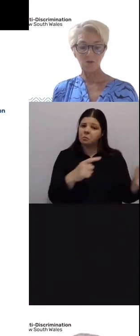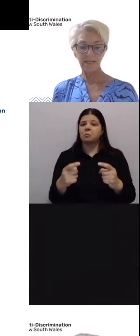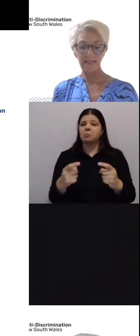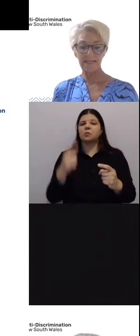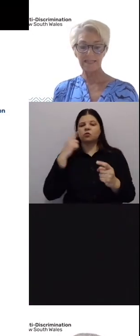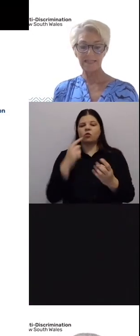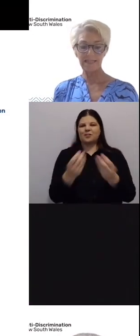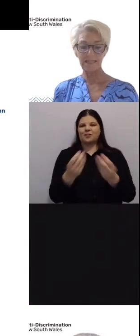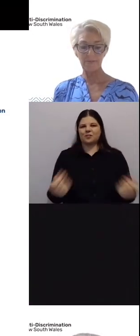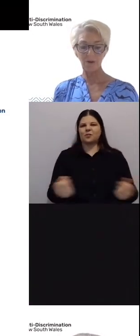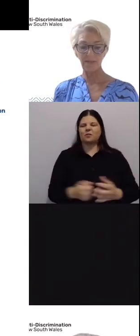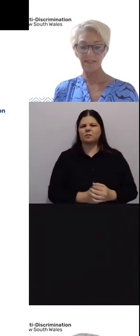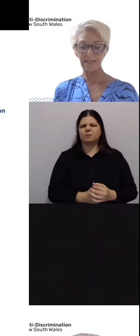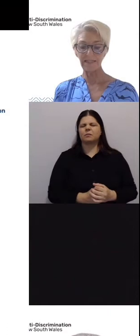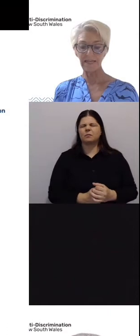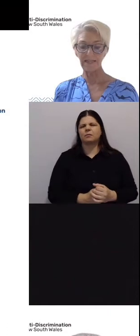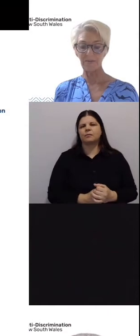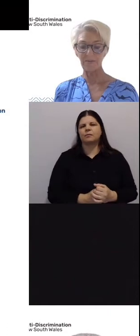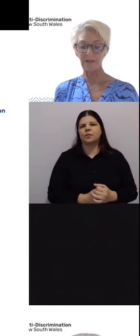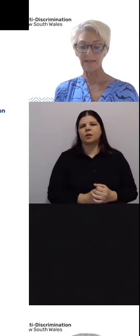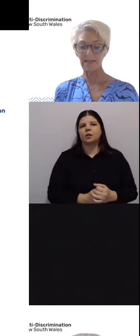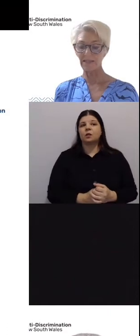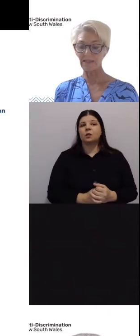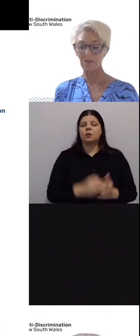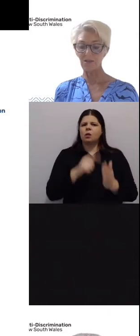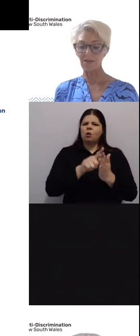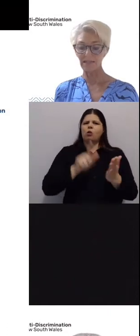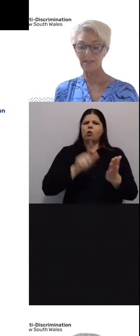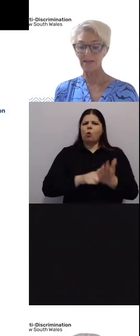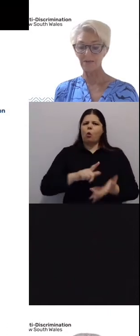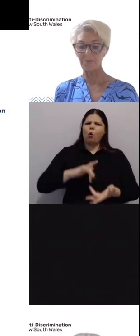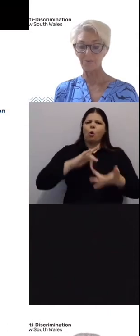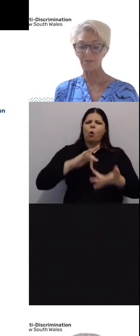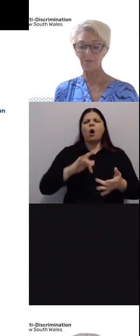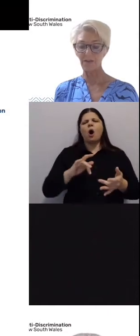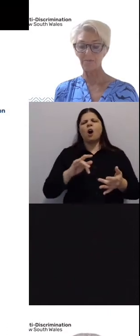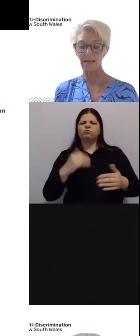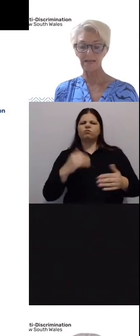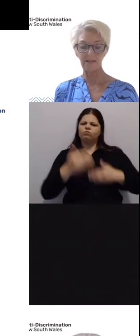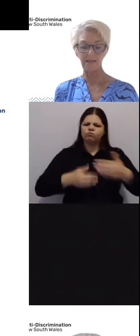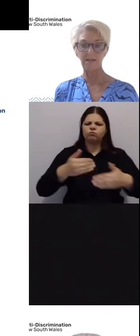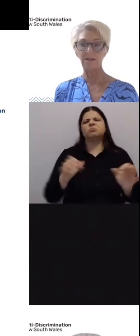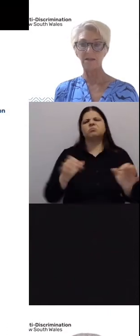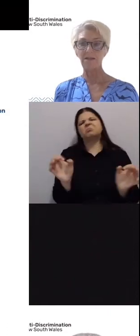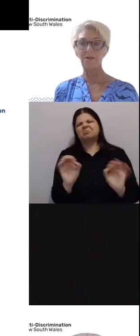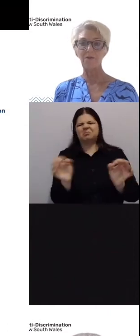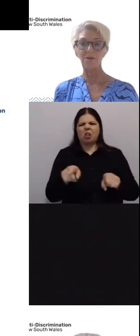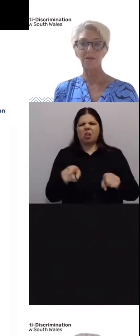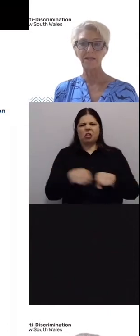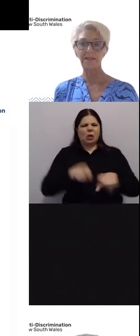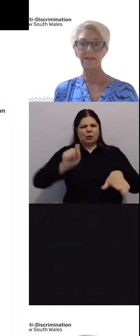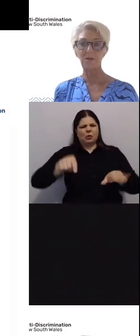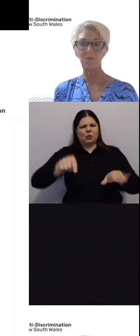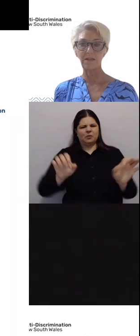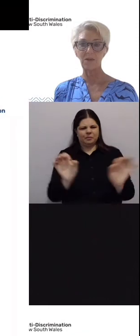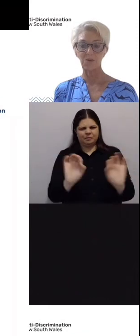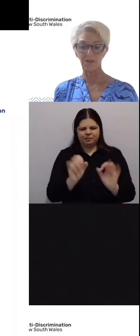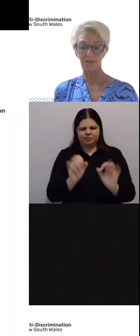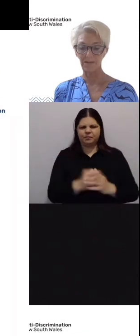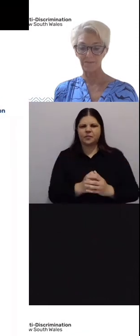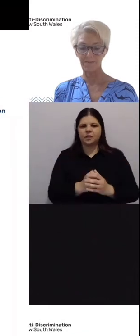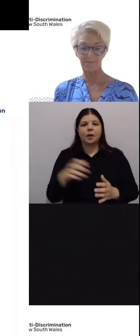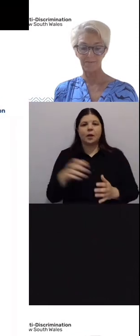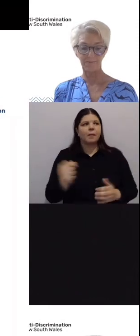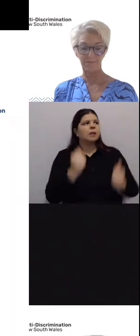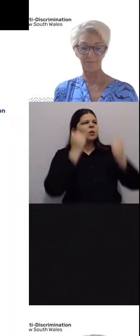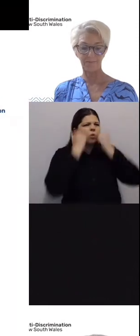It's a non-legalistic process and the complainant doesn't have to prove the complaint. The focus is on